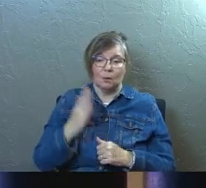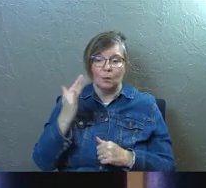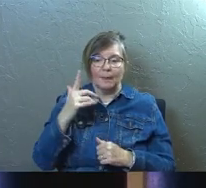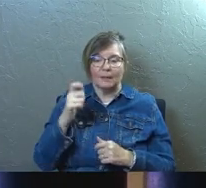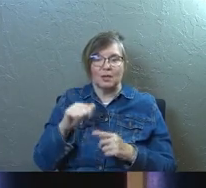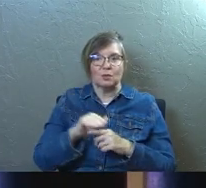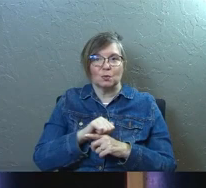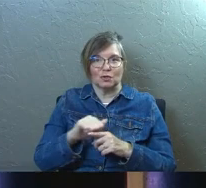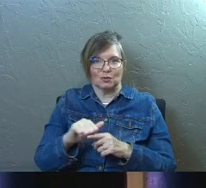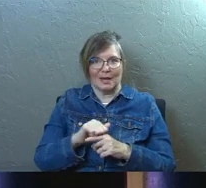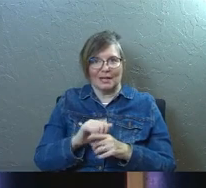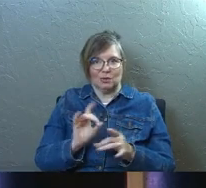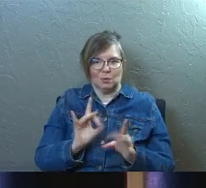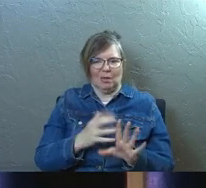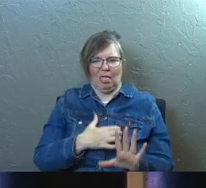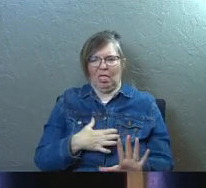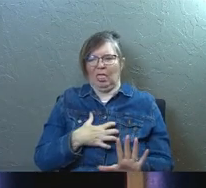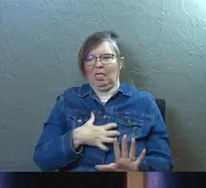Because we're trained to.